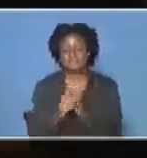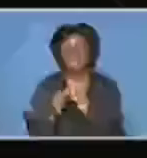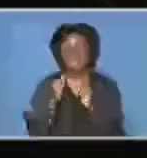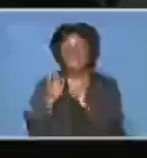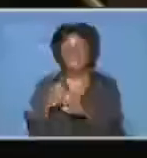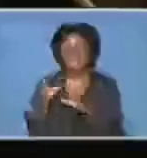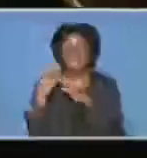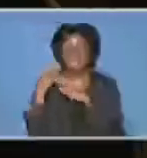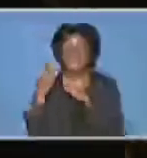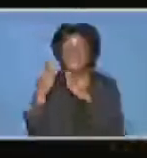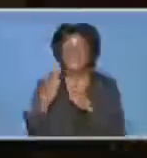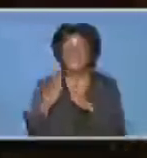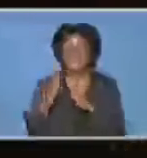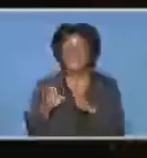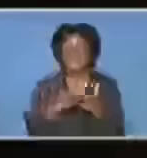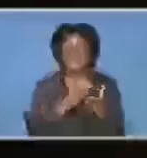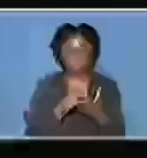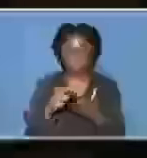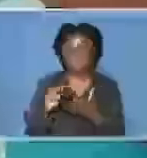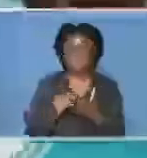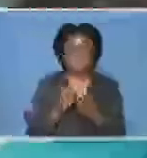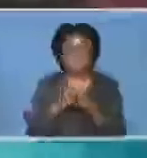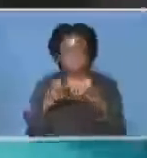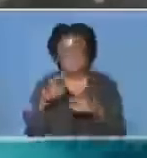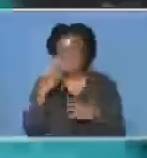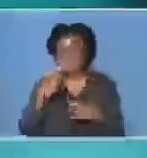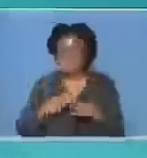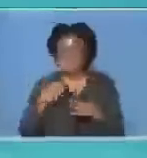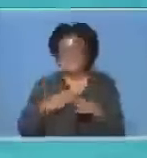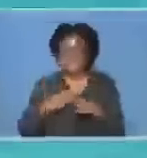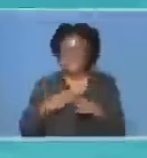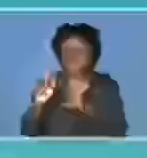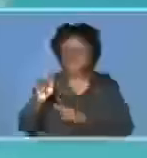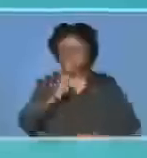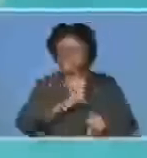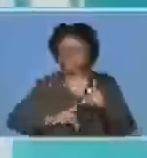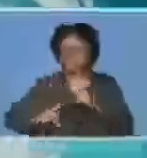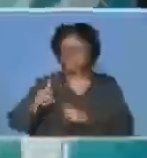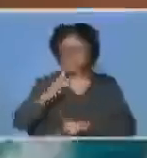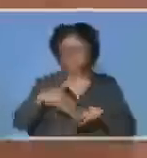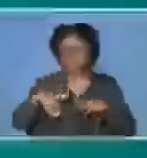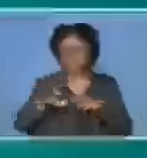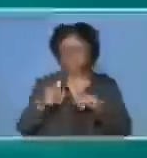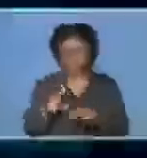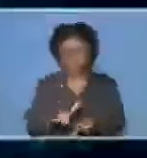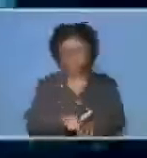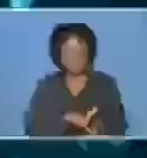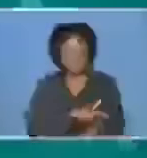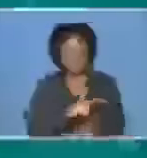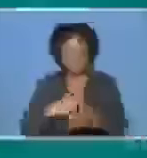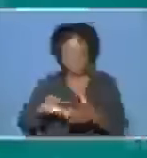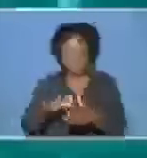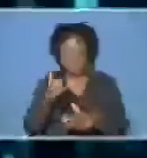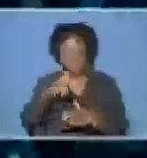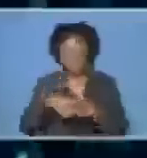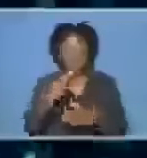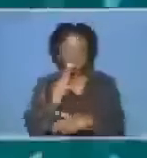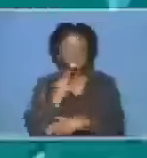Some of the biggest names in Bahamian entertainment performed in the marathon concert, including Sweet Emily.